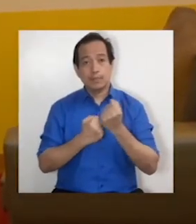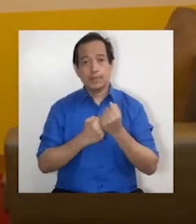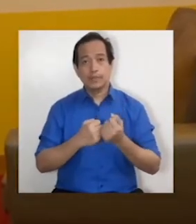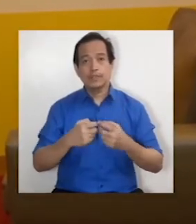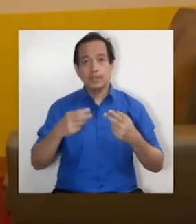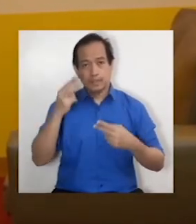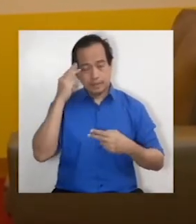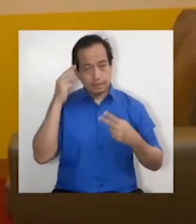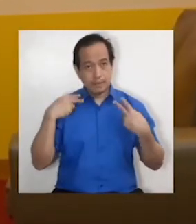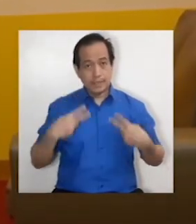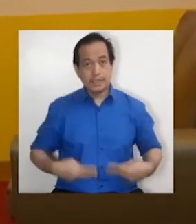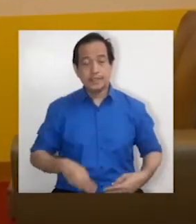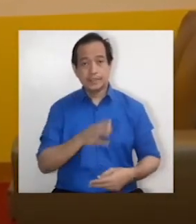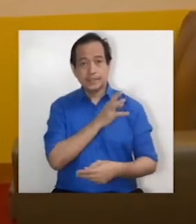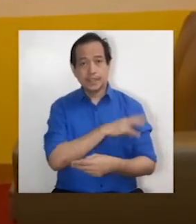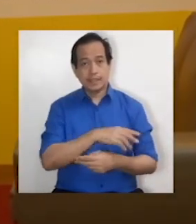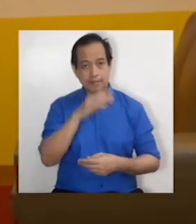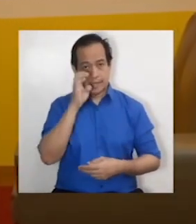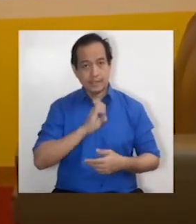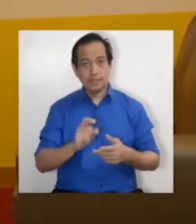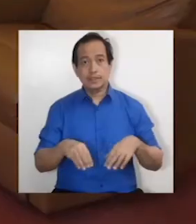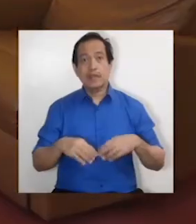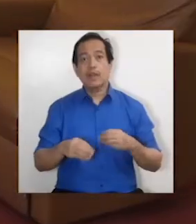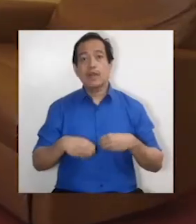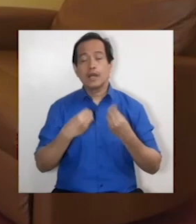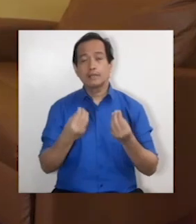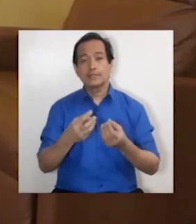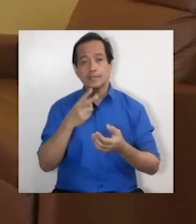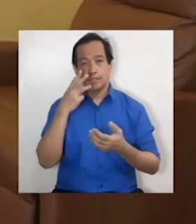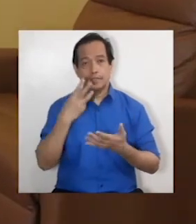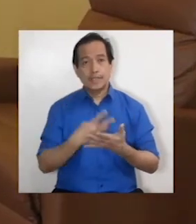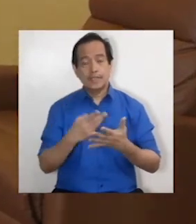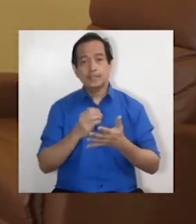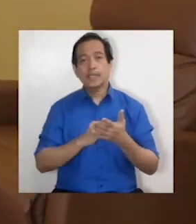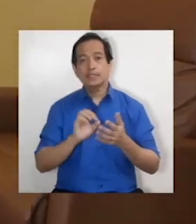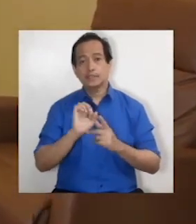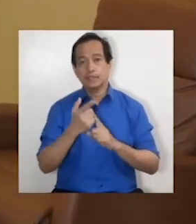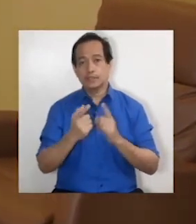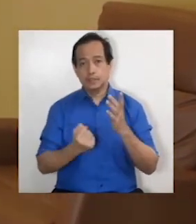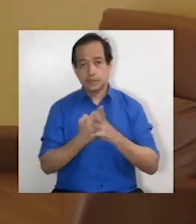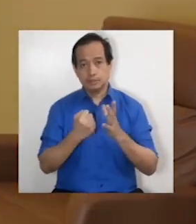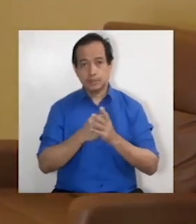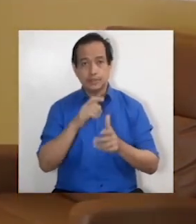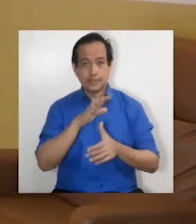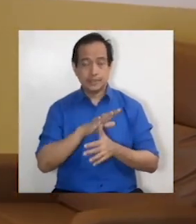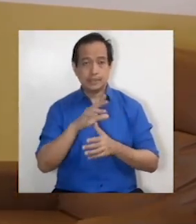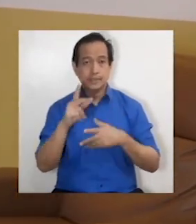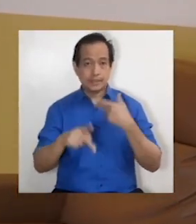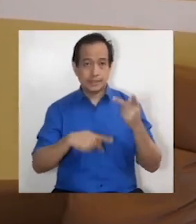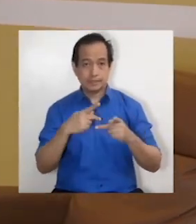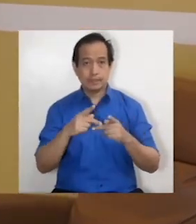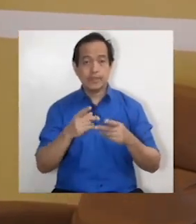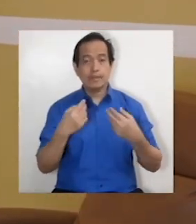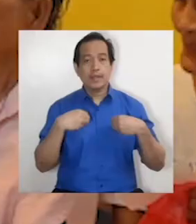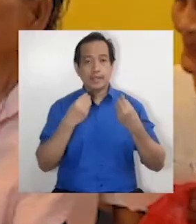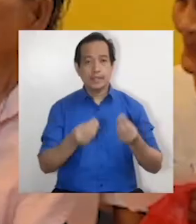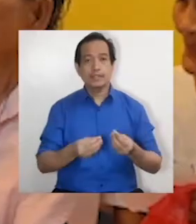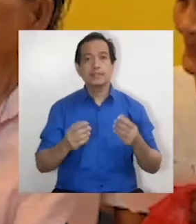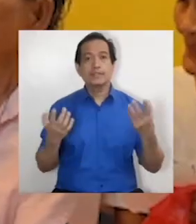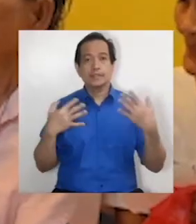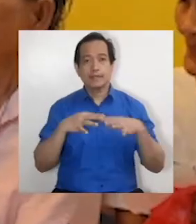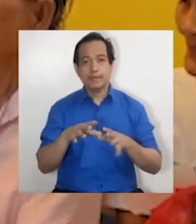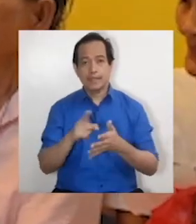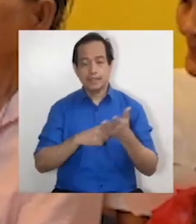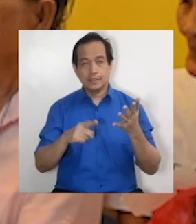Elderly offer wellness and social support to senior citizens by providing them with a venue to engage in recreational